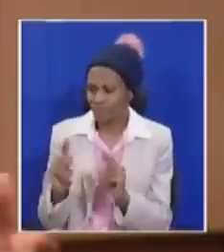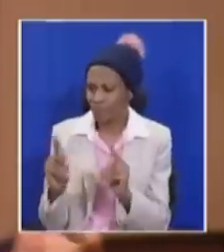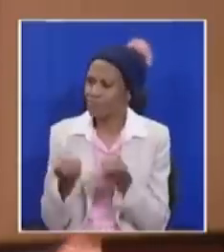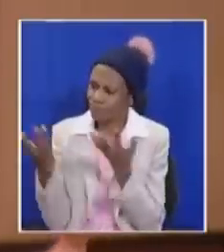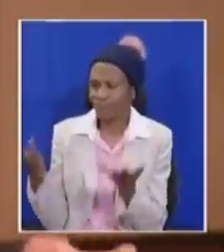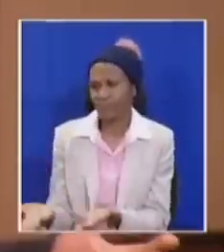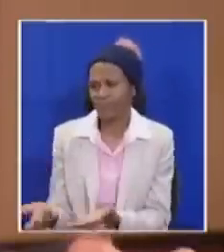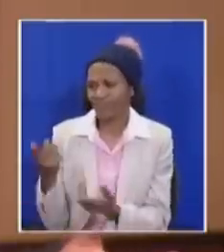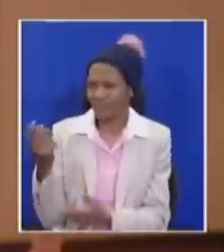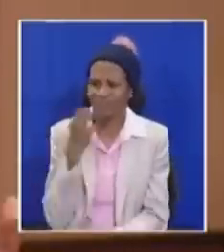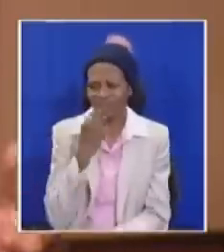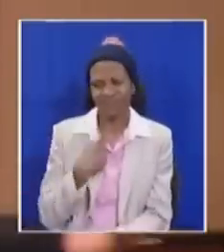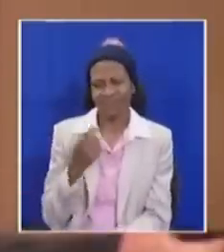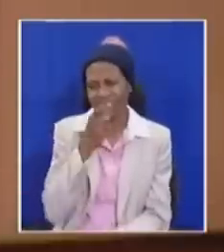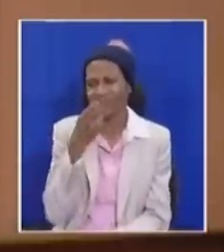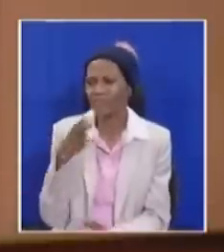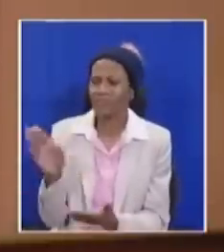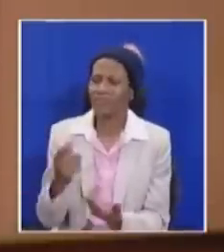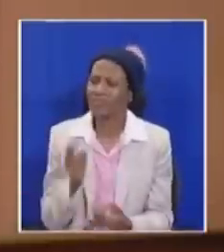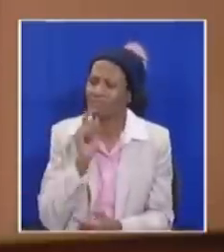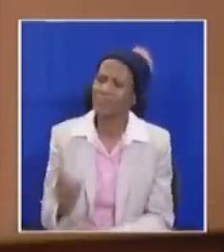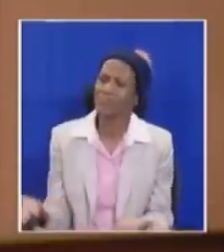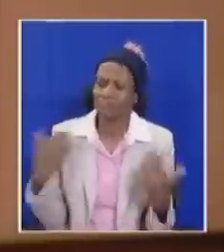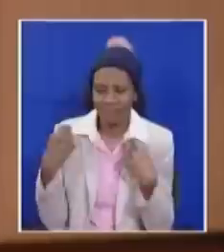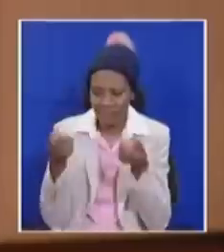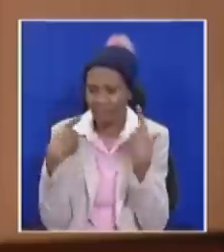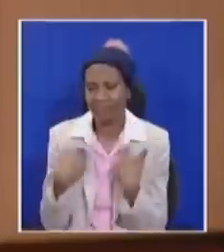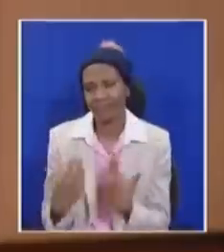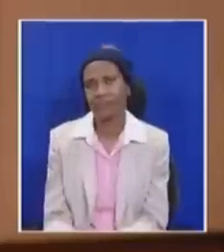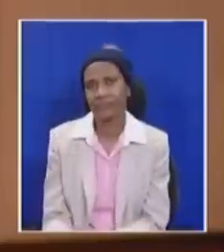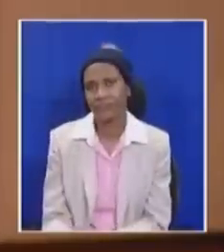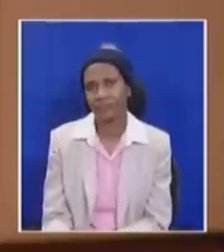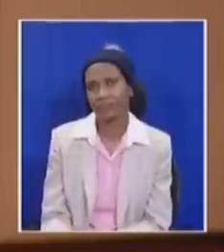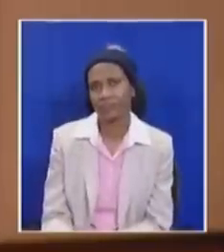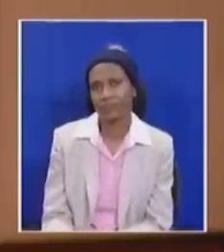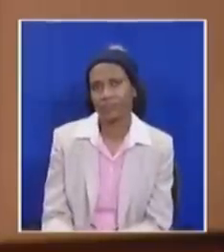can't just say to me withdraw. I don't even know what you are talking about.